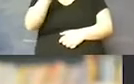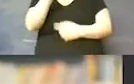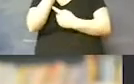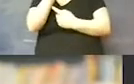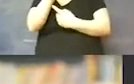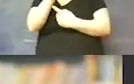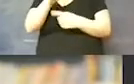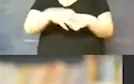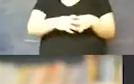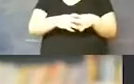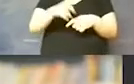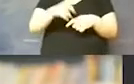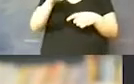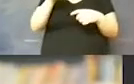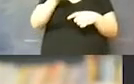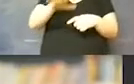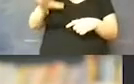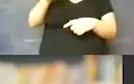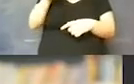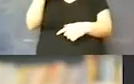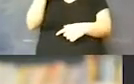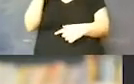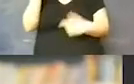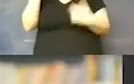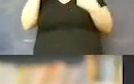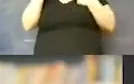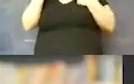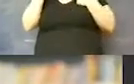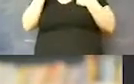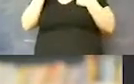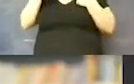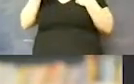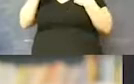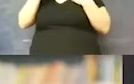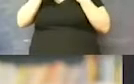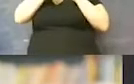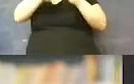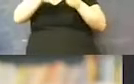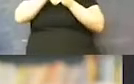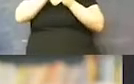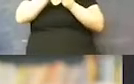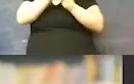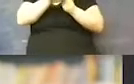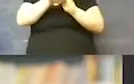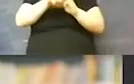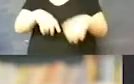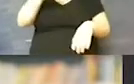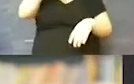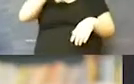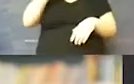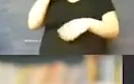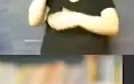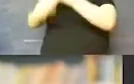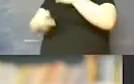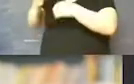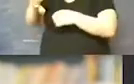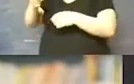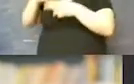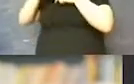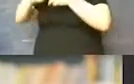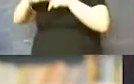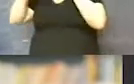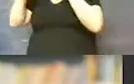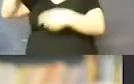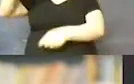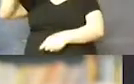around someone who was positive and they're exhibiting symptoms, has to have both of those to be a probable case.